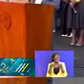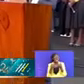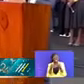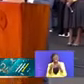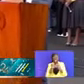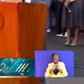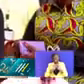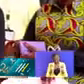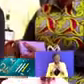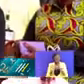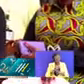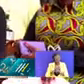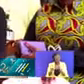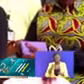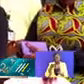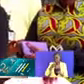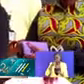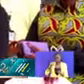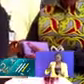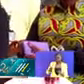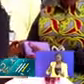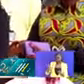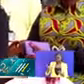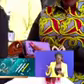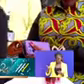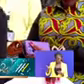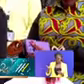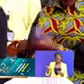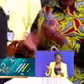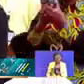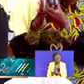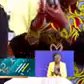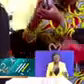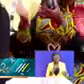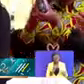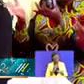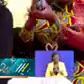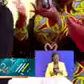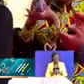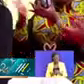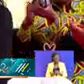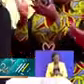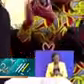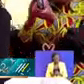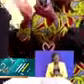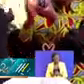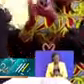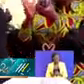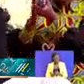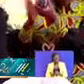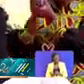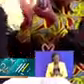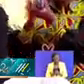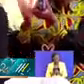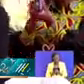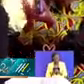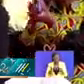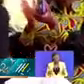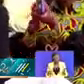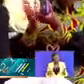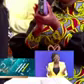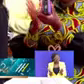things happen but she has managed to stretch her limits and to accommodate